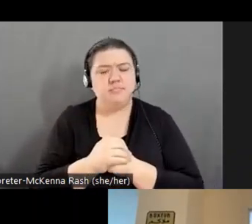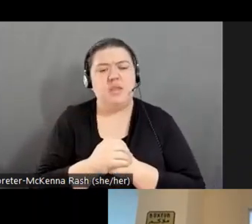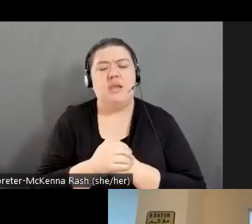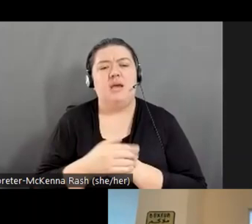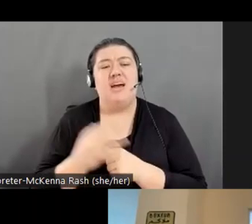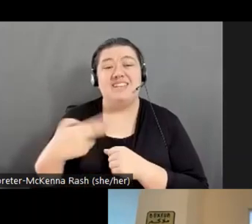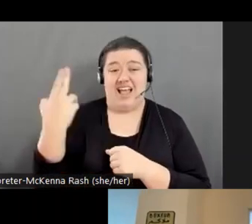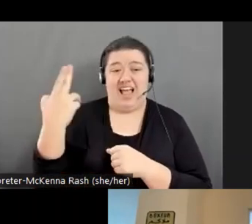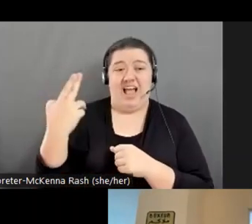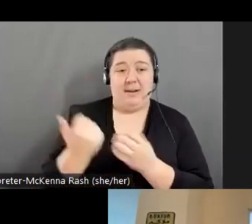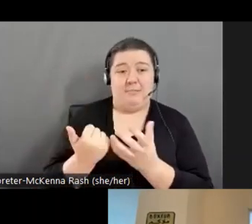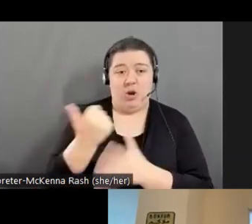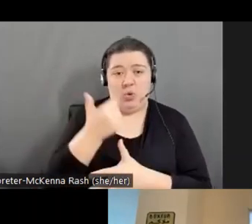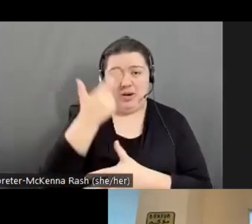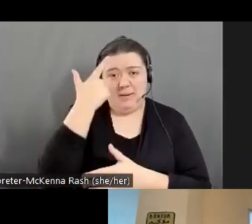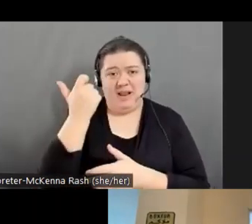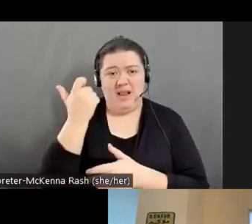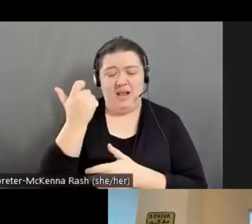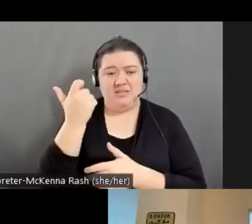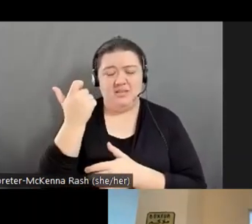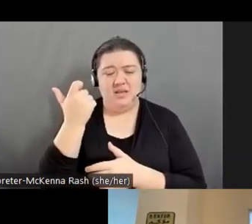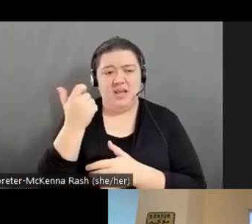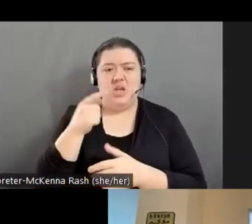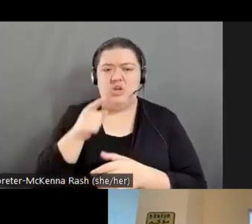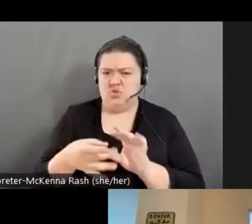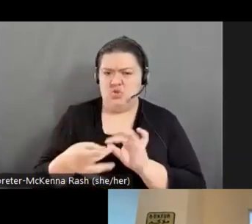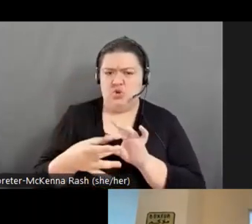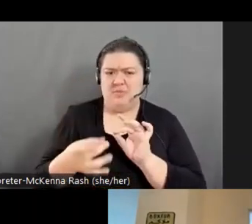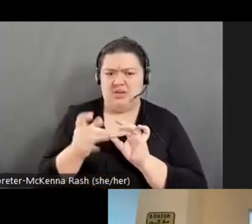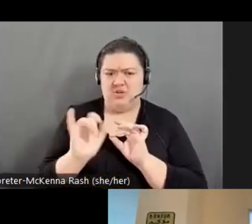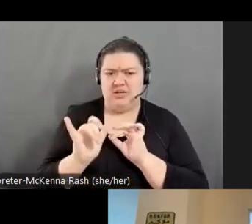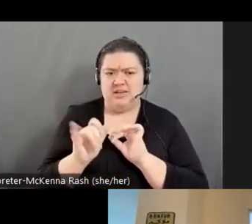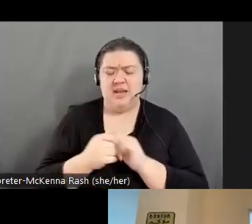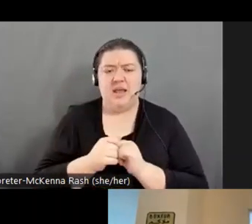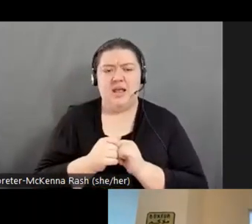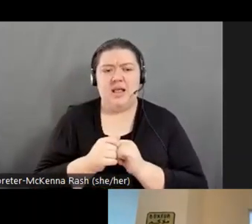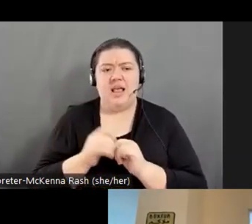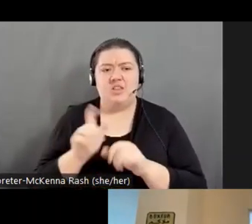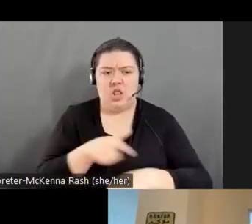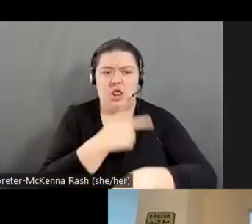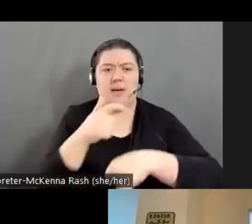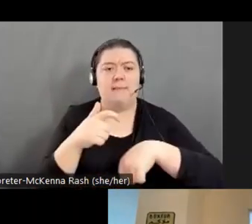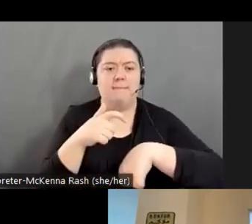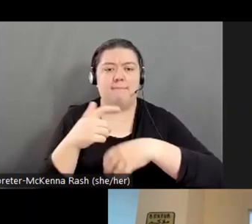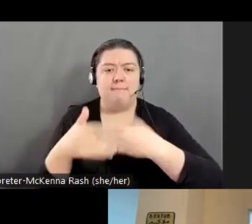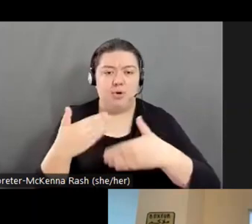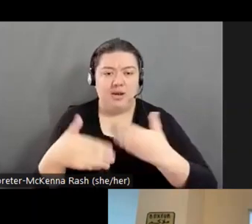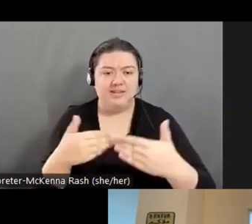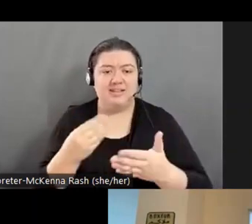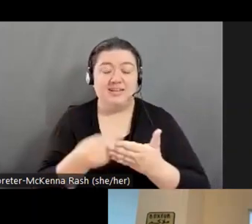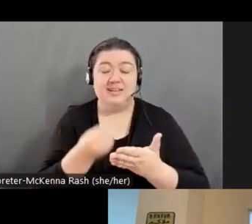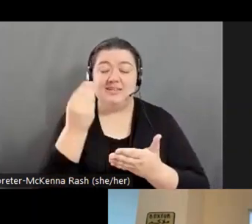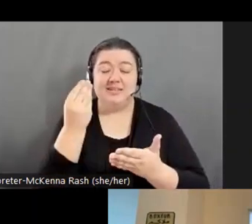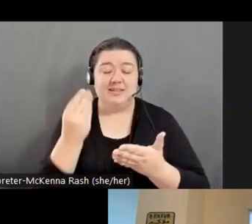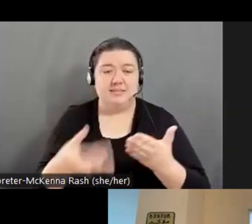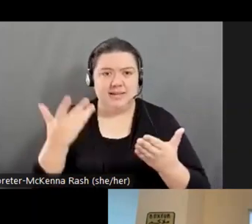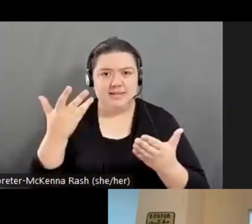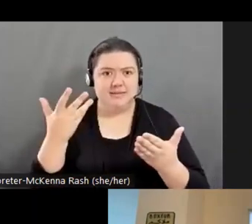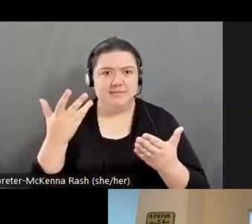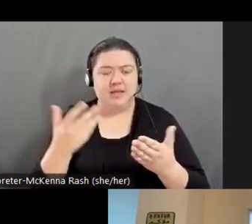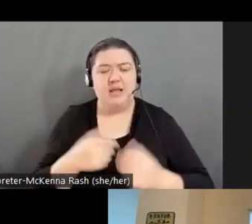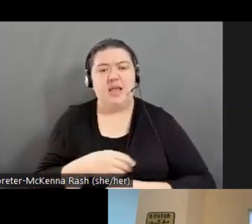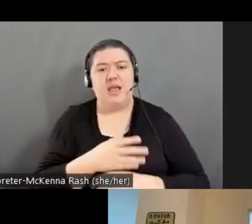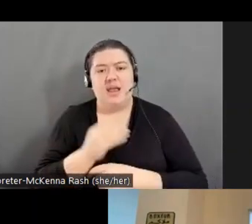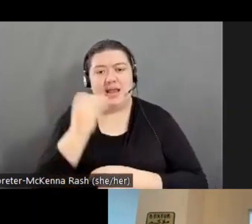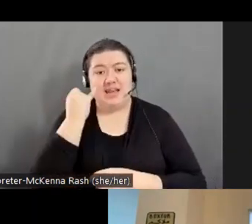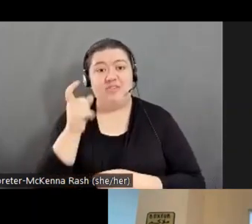high priority because, as you mentioned, it's a long process. It's an expensive endeavor, and